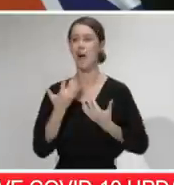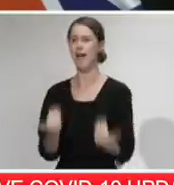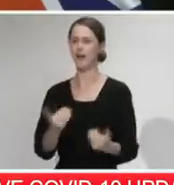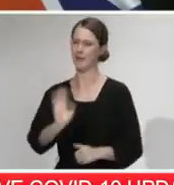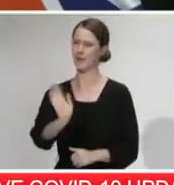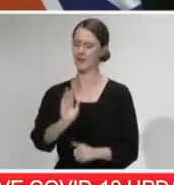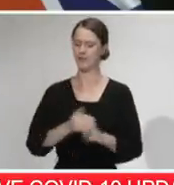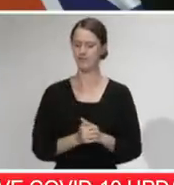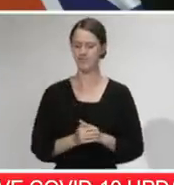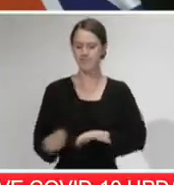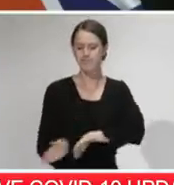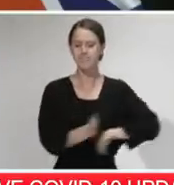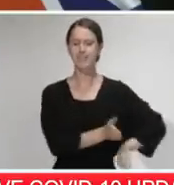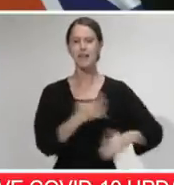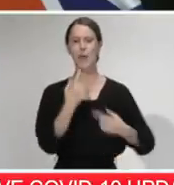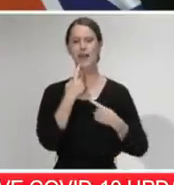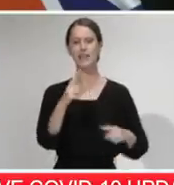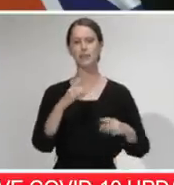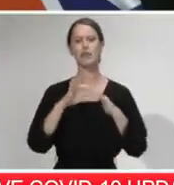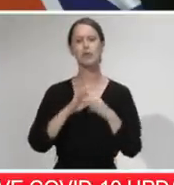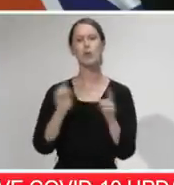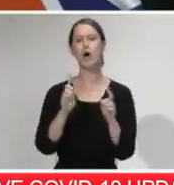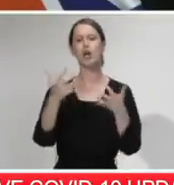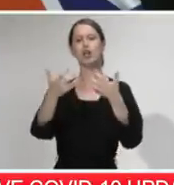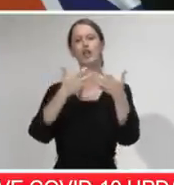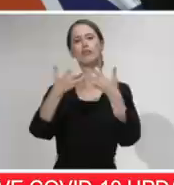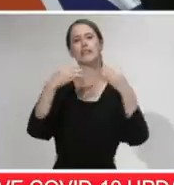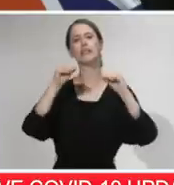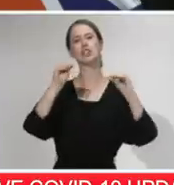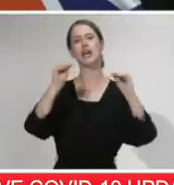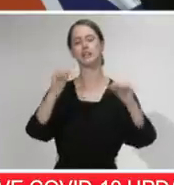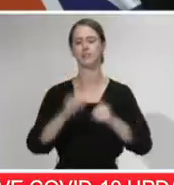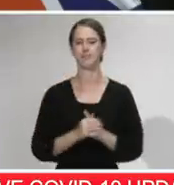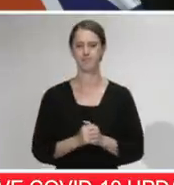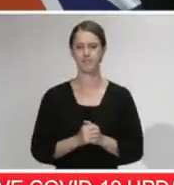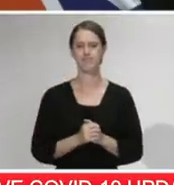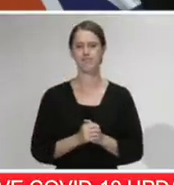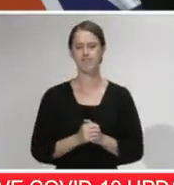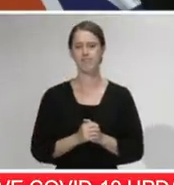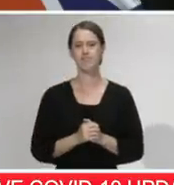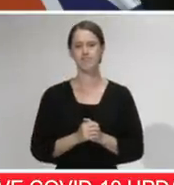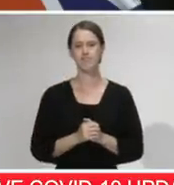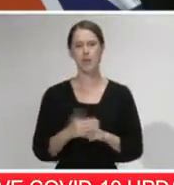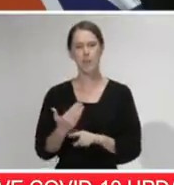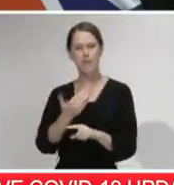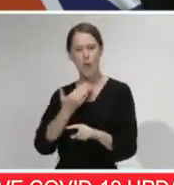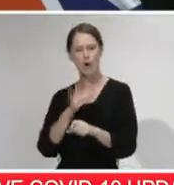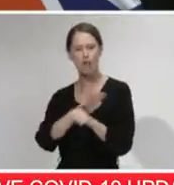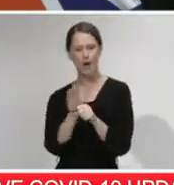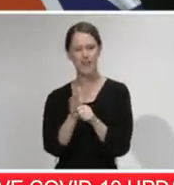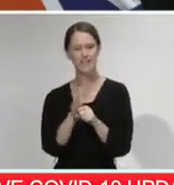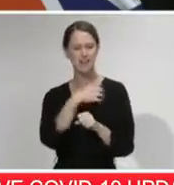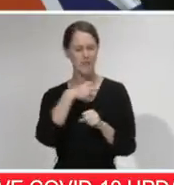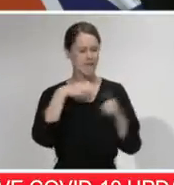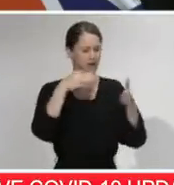I'll now turn to an announcement that relates to tertiary education. As a government pre-COVID-19, we already had a very